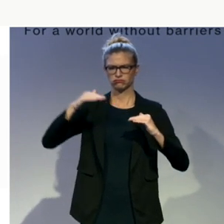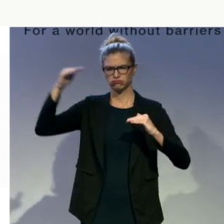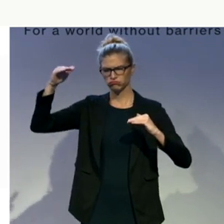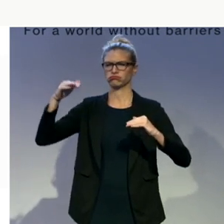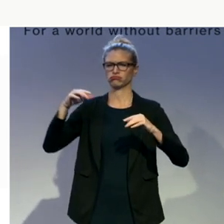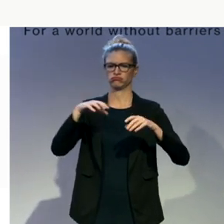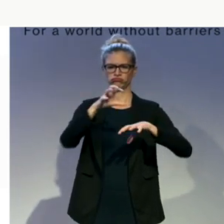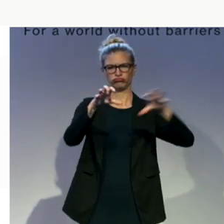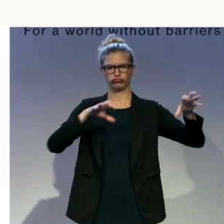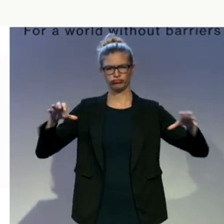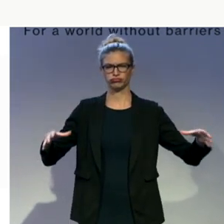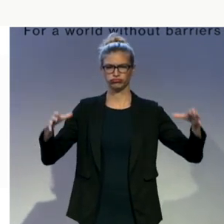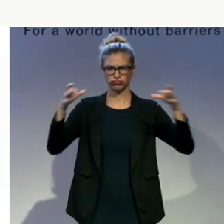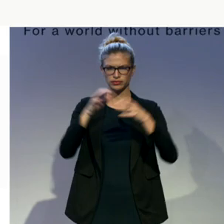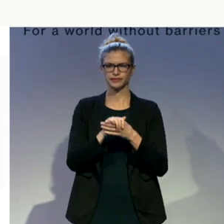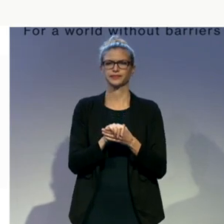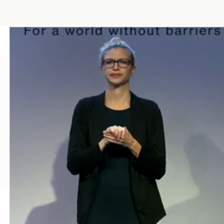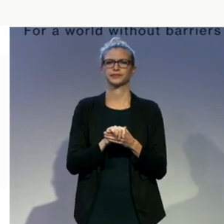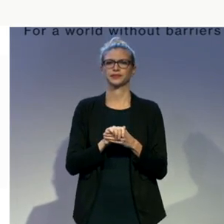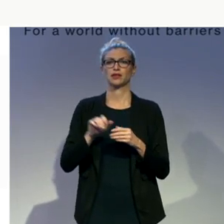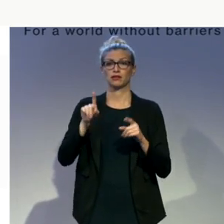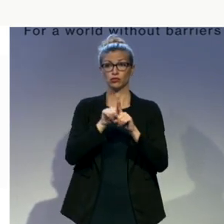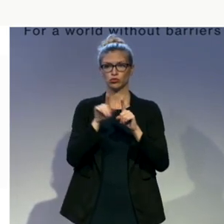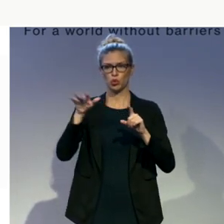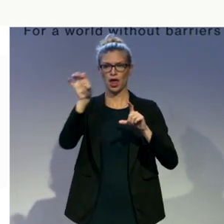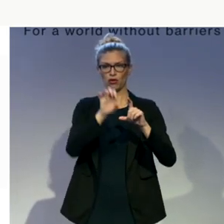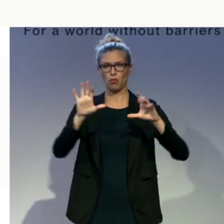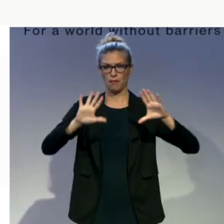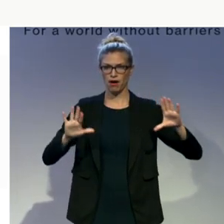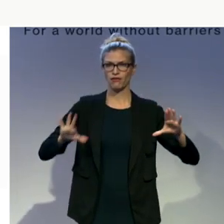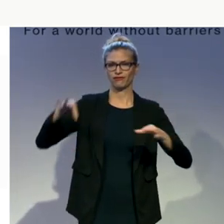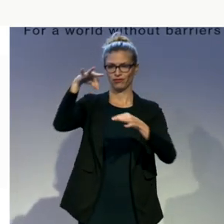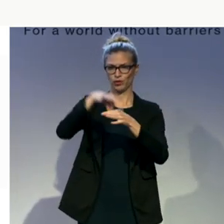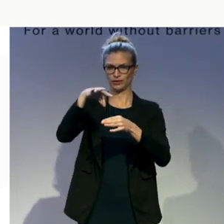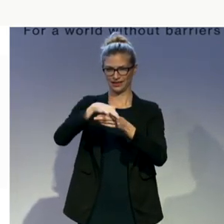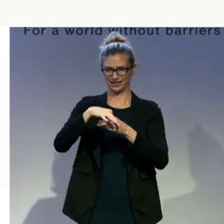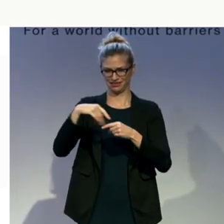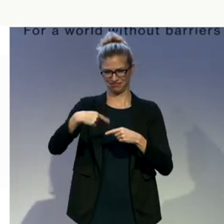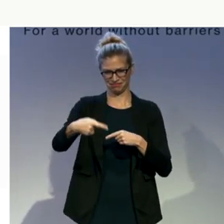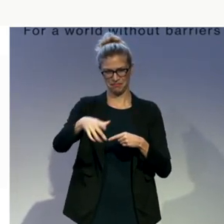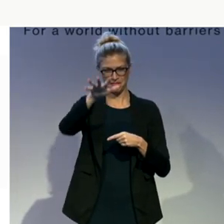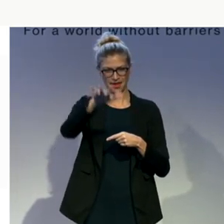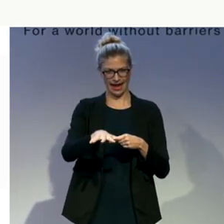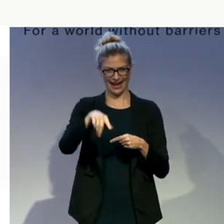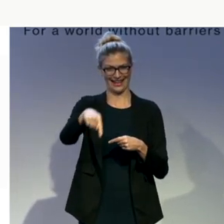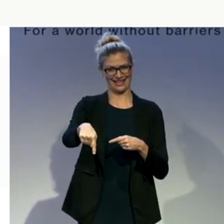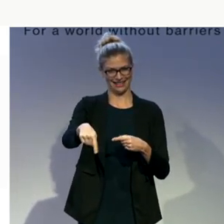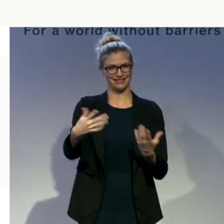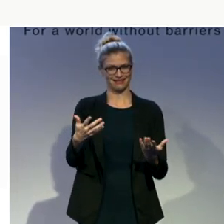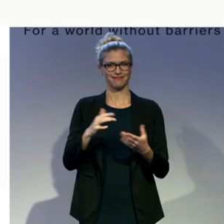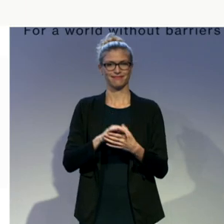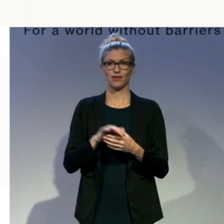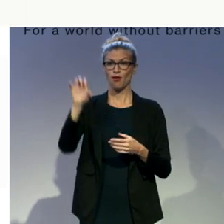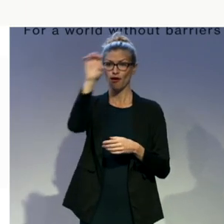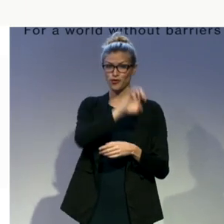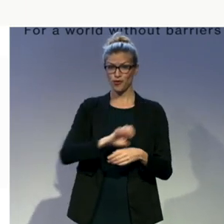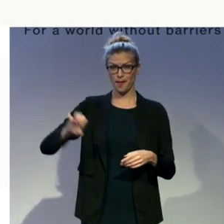There will also be European election in May this year. That makes it extra important to us European